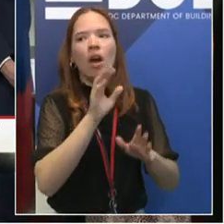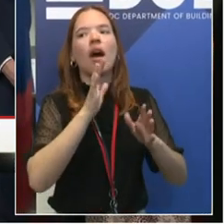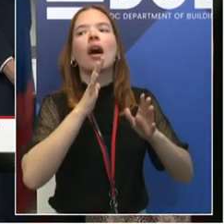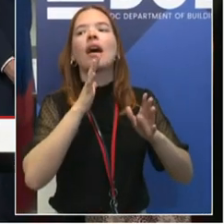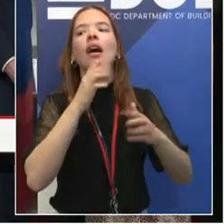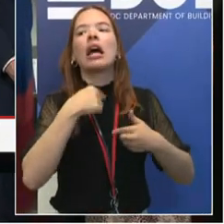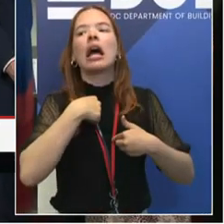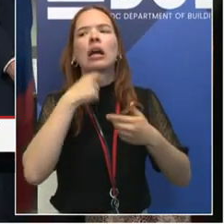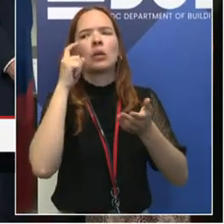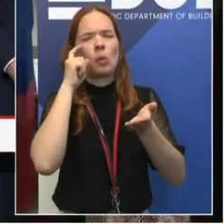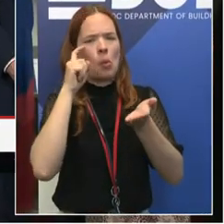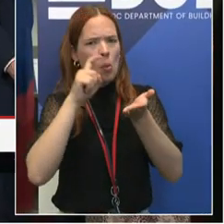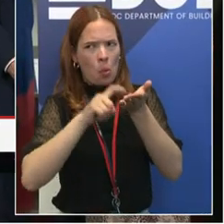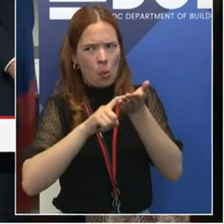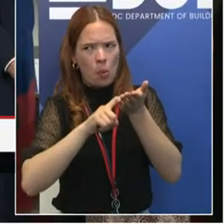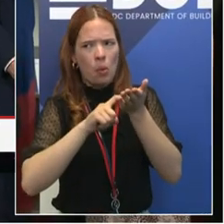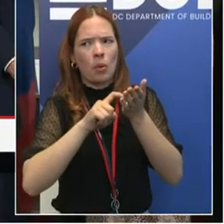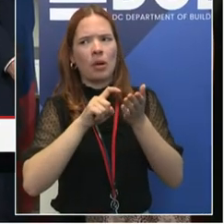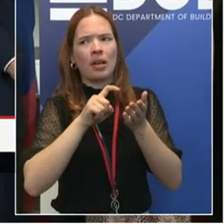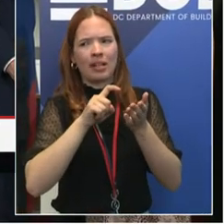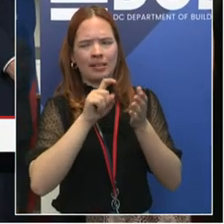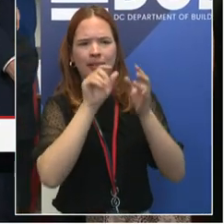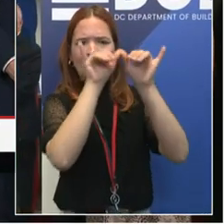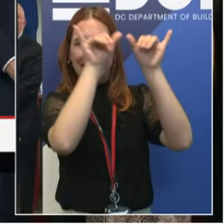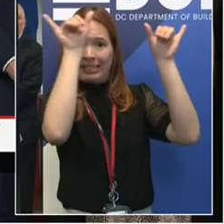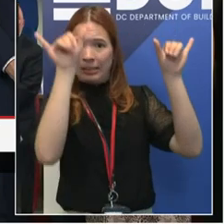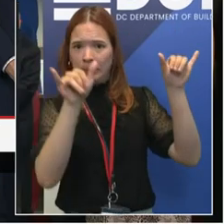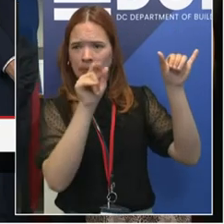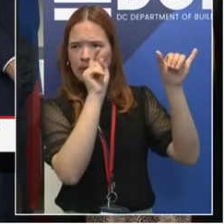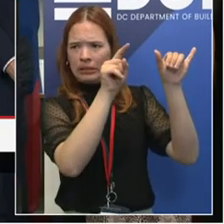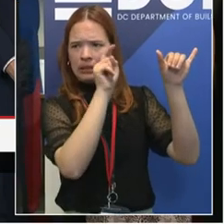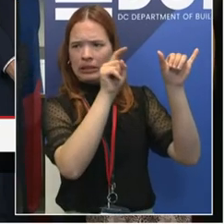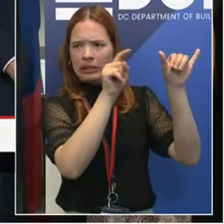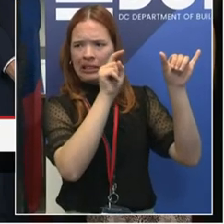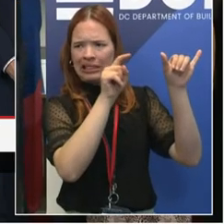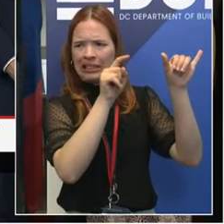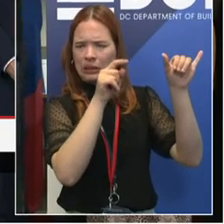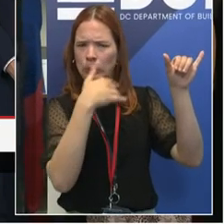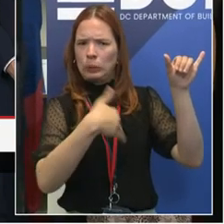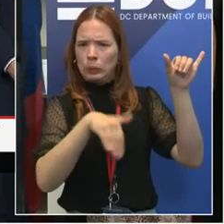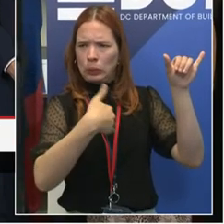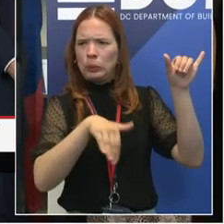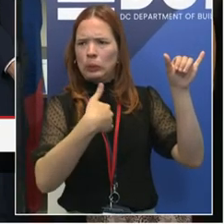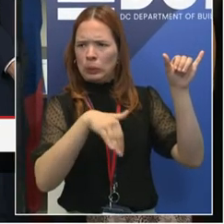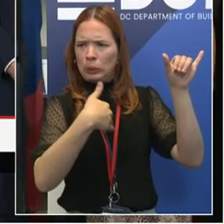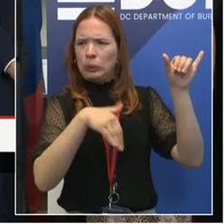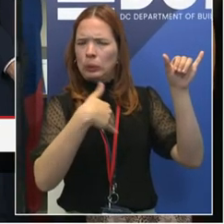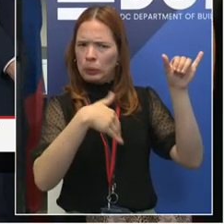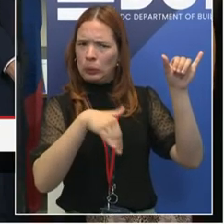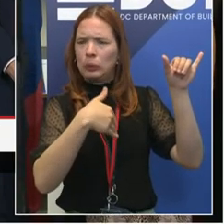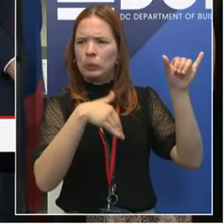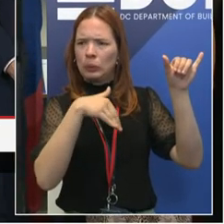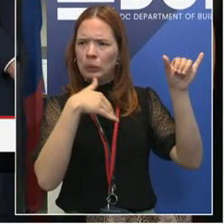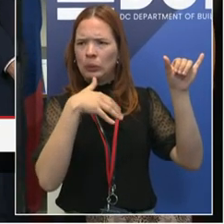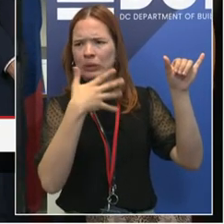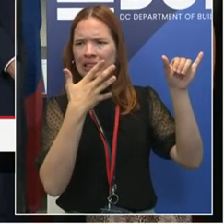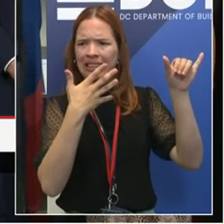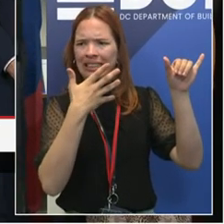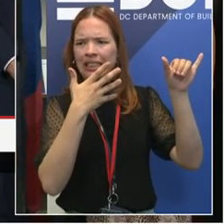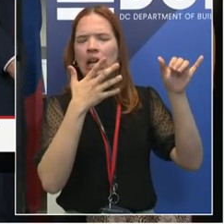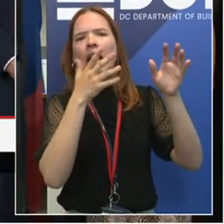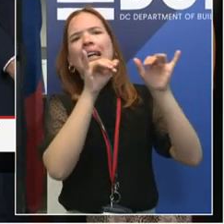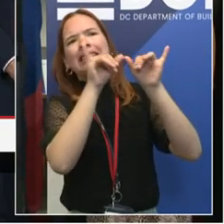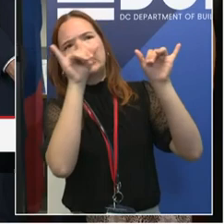system. So I'm happy to set up a time where we can have a more thoughtful conversation. Can I just ask a